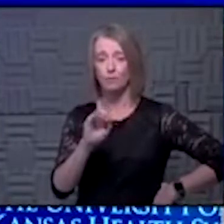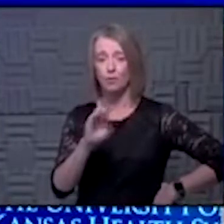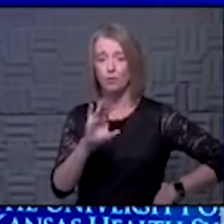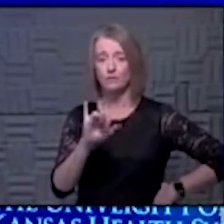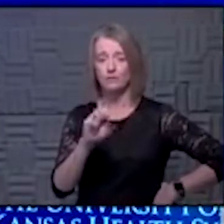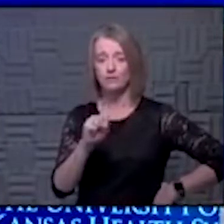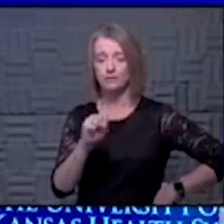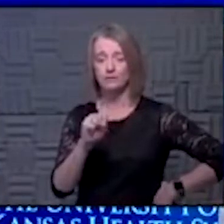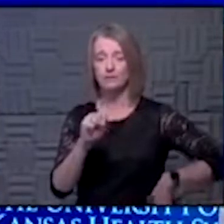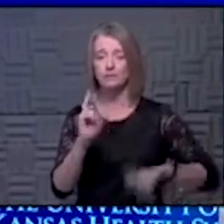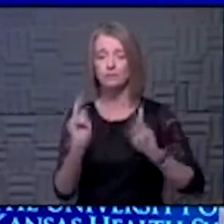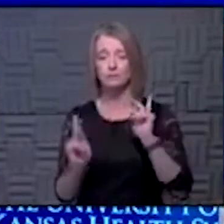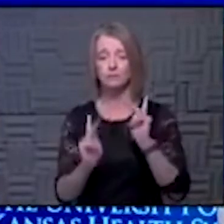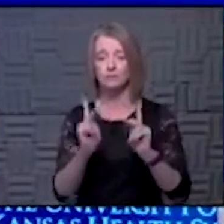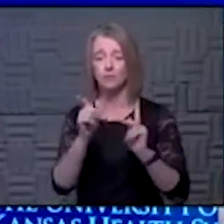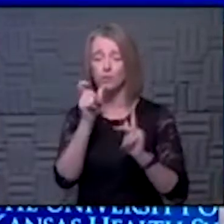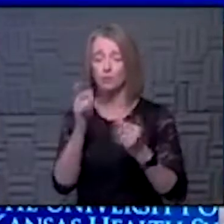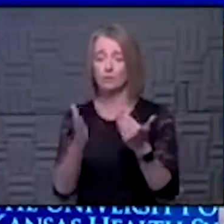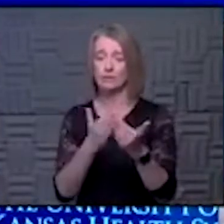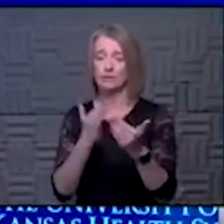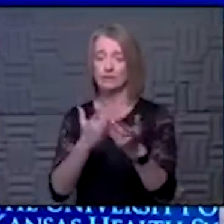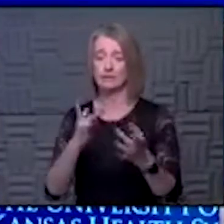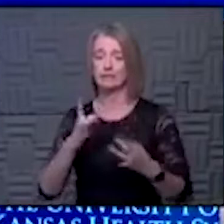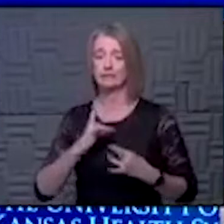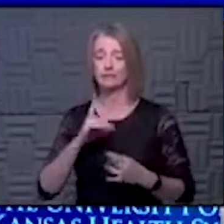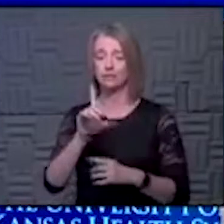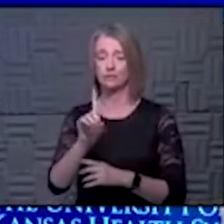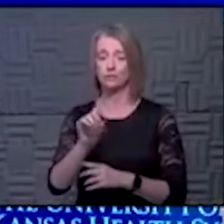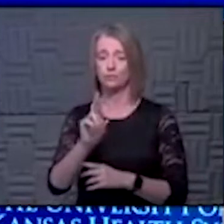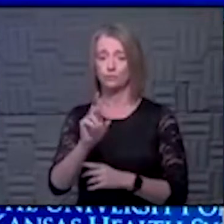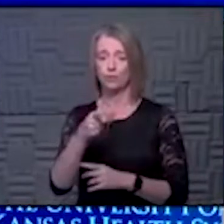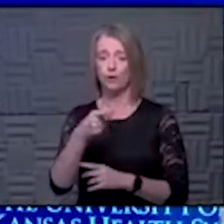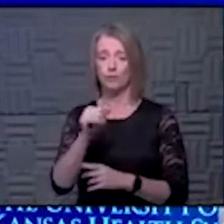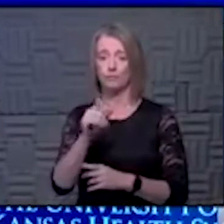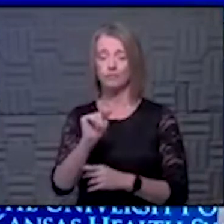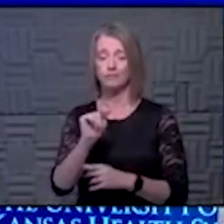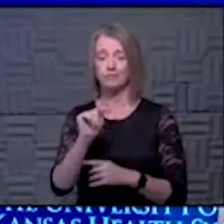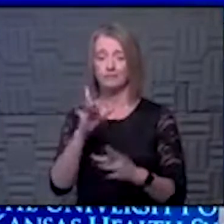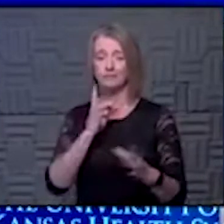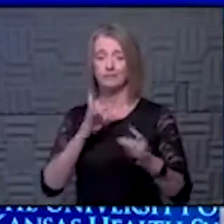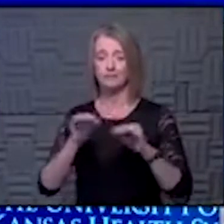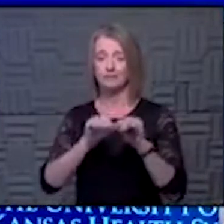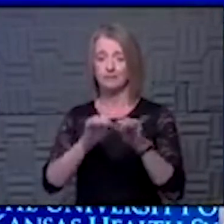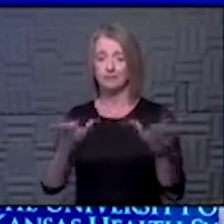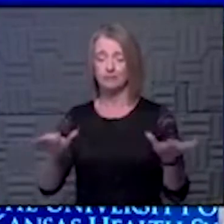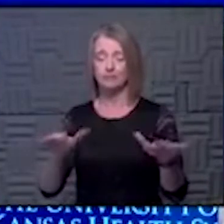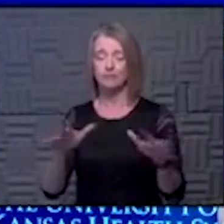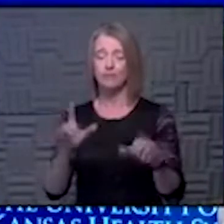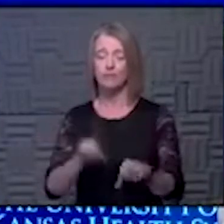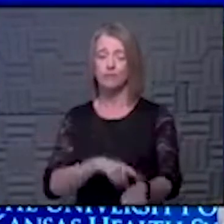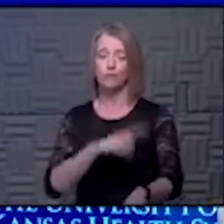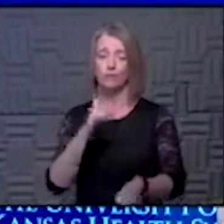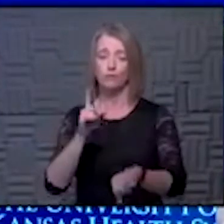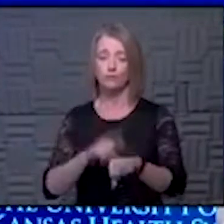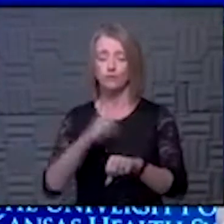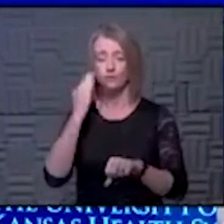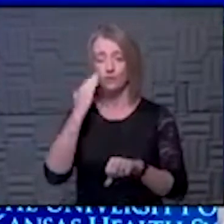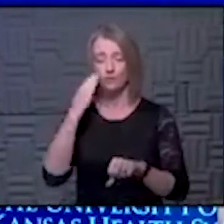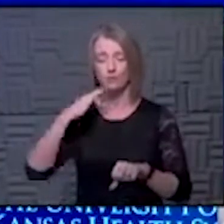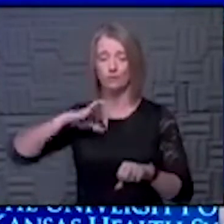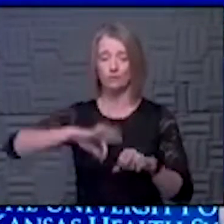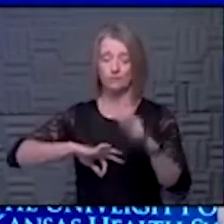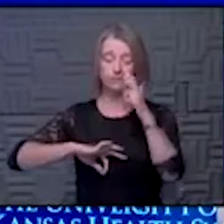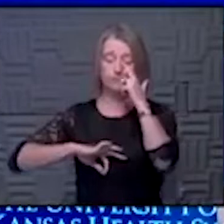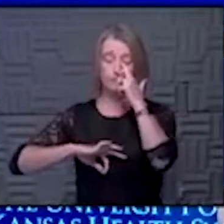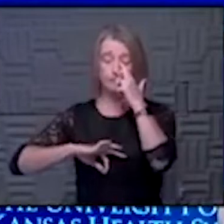about populations who have been susceptible to droplet transmission of disease, for a long time, we've known the benefit of